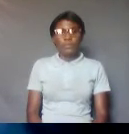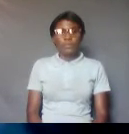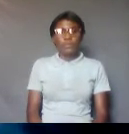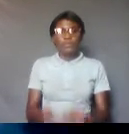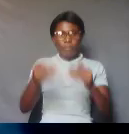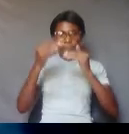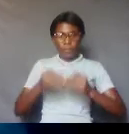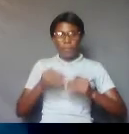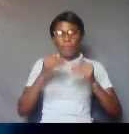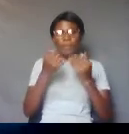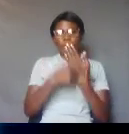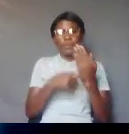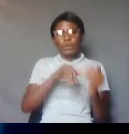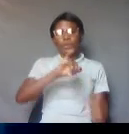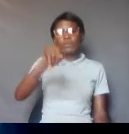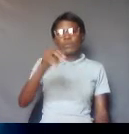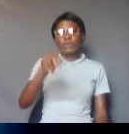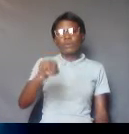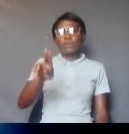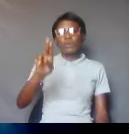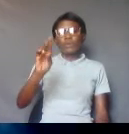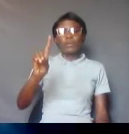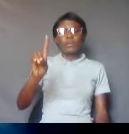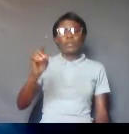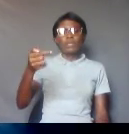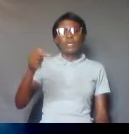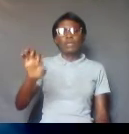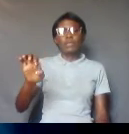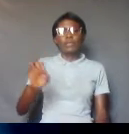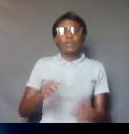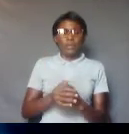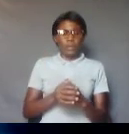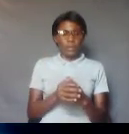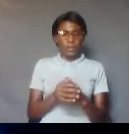what happens here is we read the text.